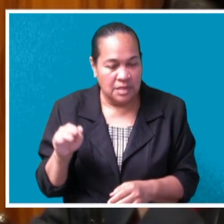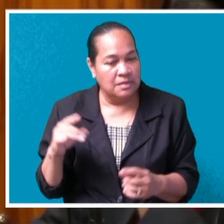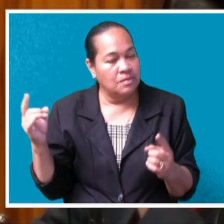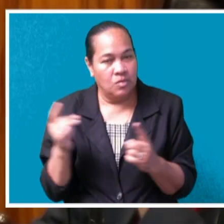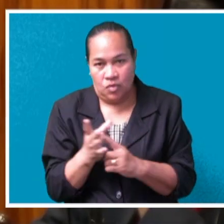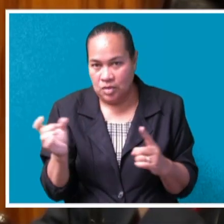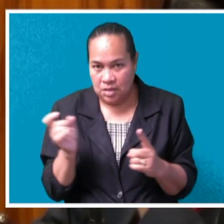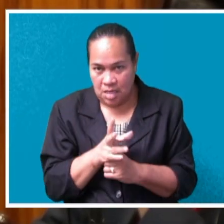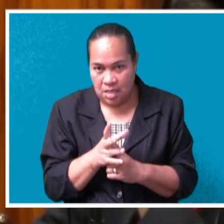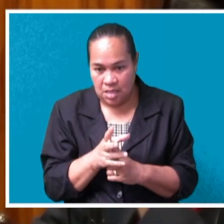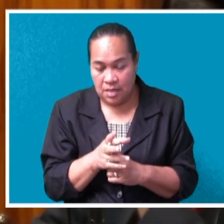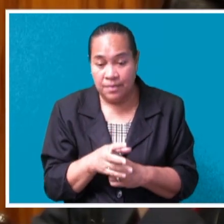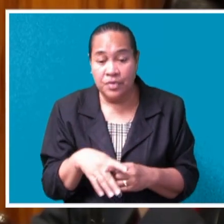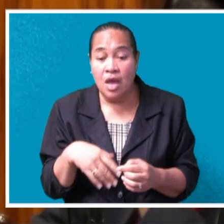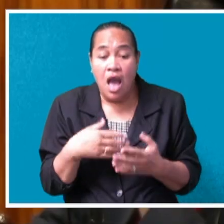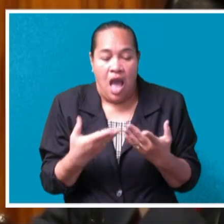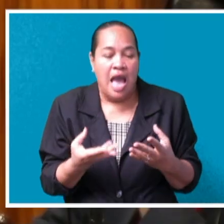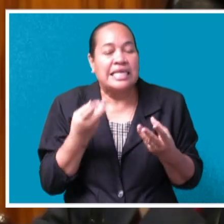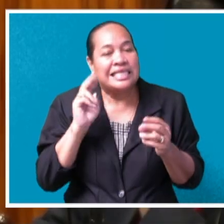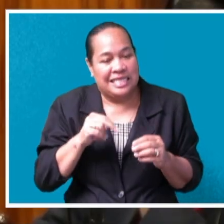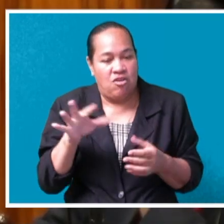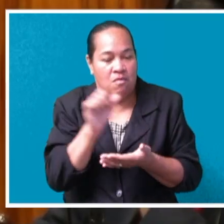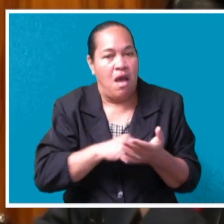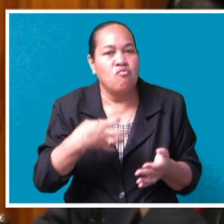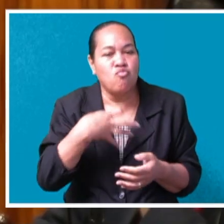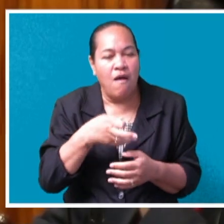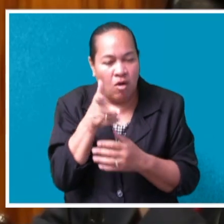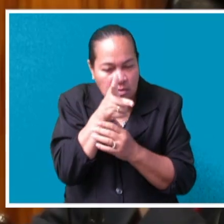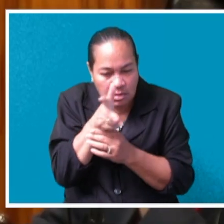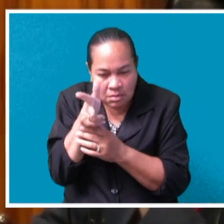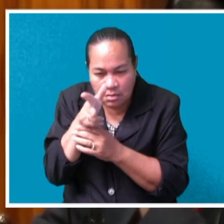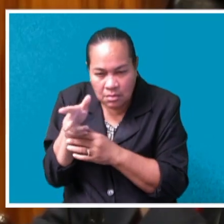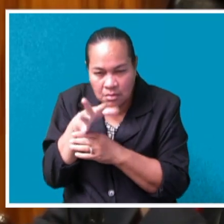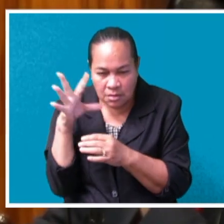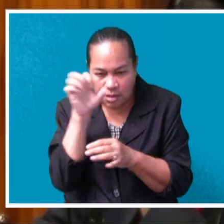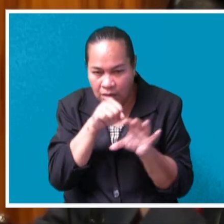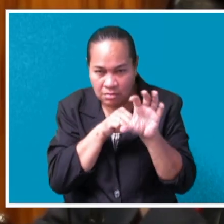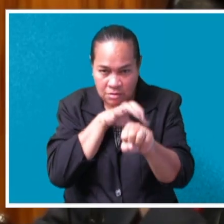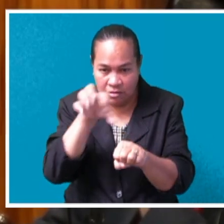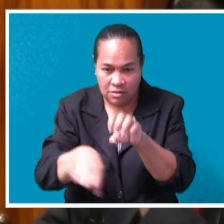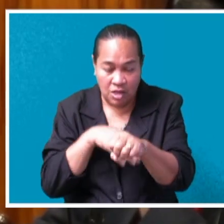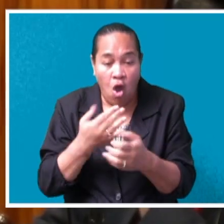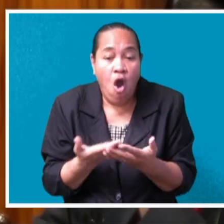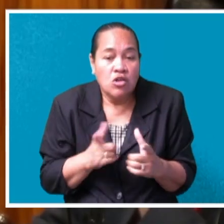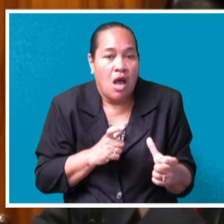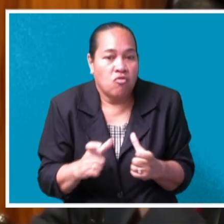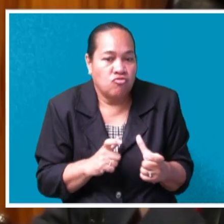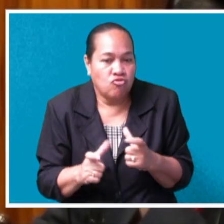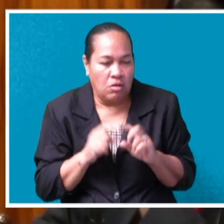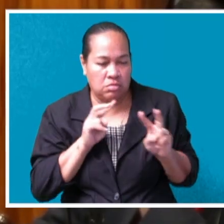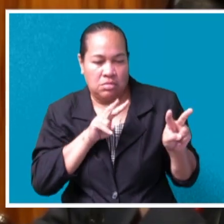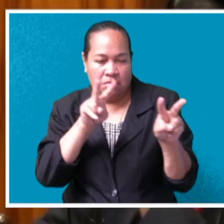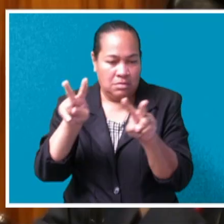This includes investment in surveillance systems, maritime patrol capability, and improved coordination